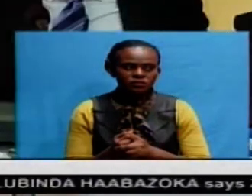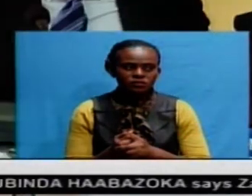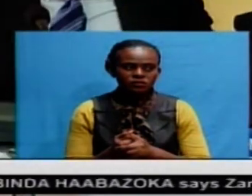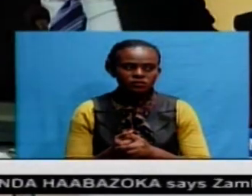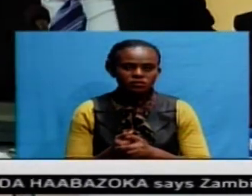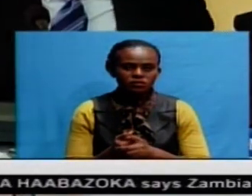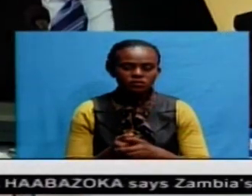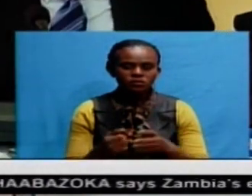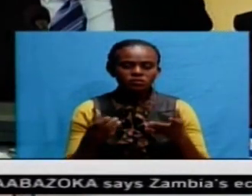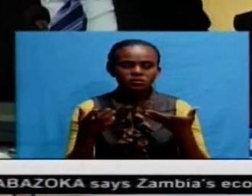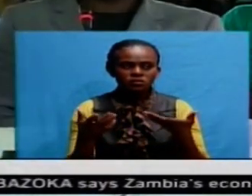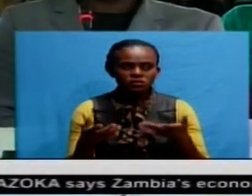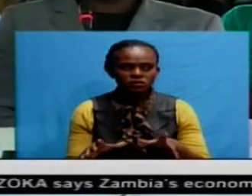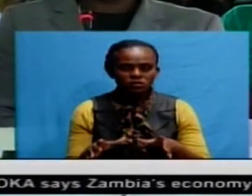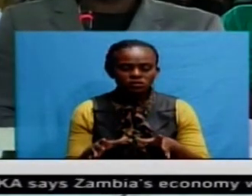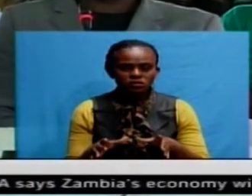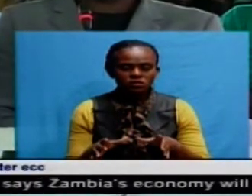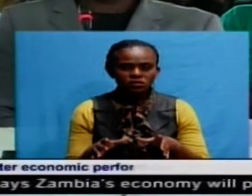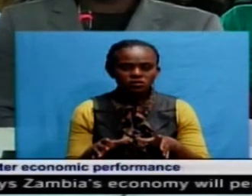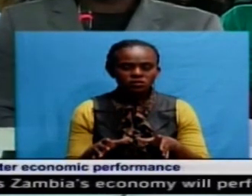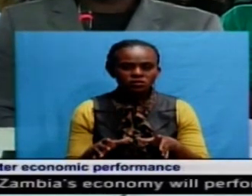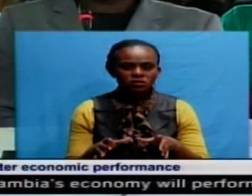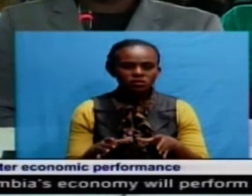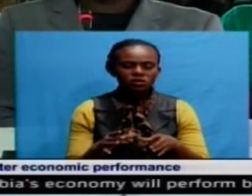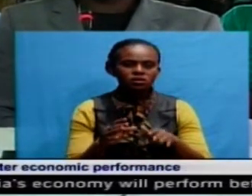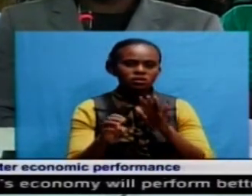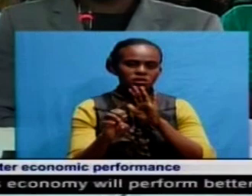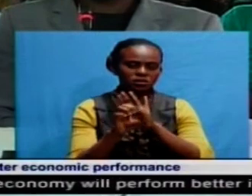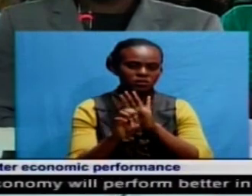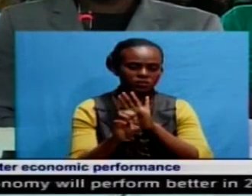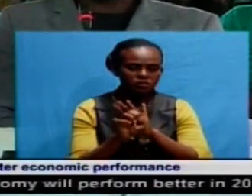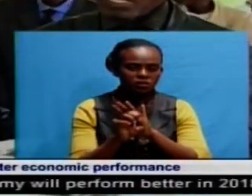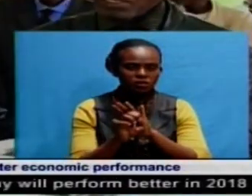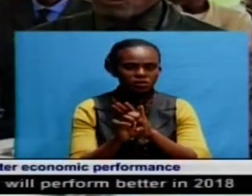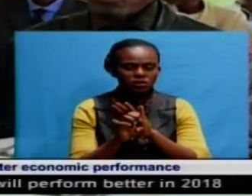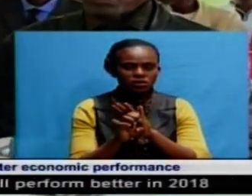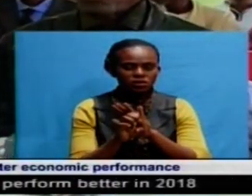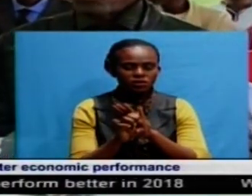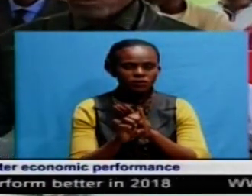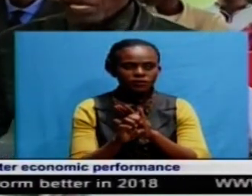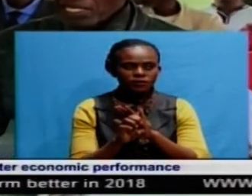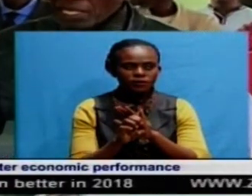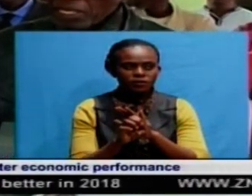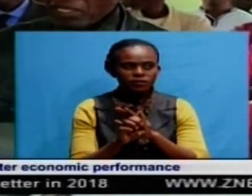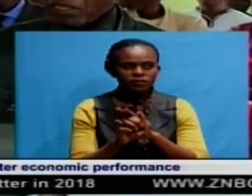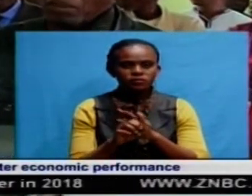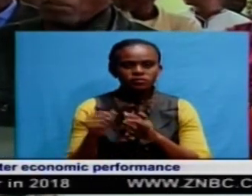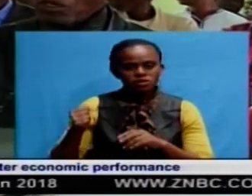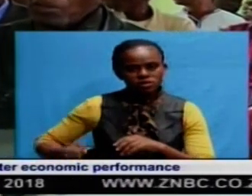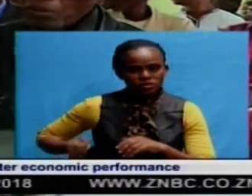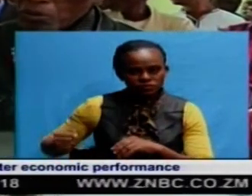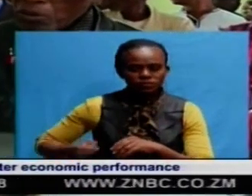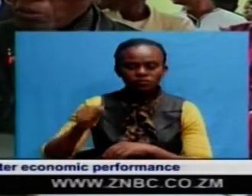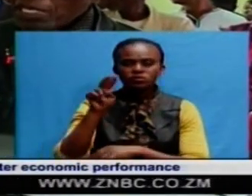lose, they are going to kill us, or we're going to be taken back to Chipata. One of the traditional leaders in